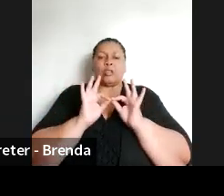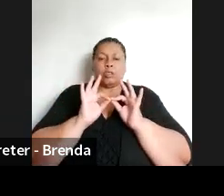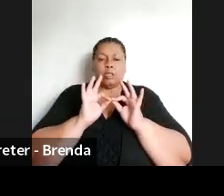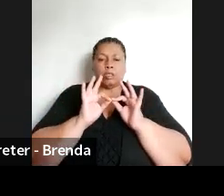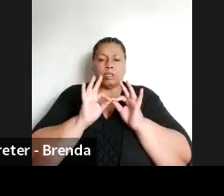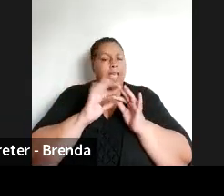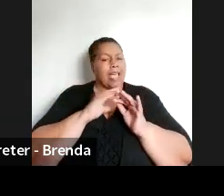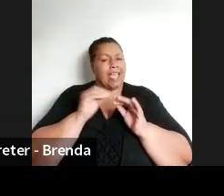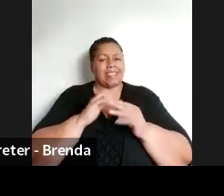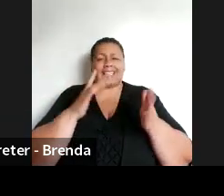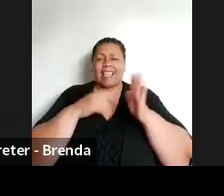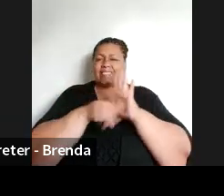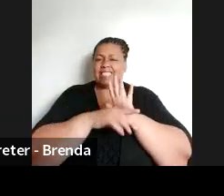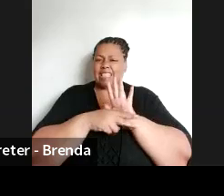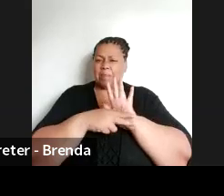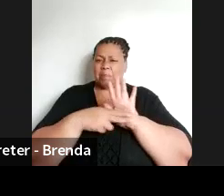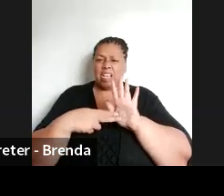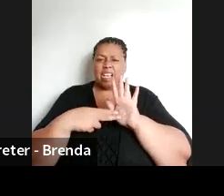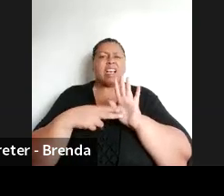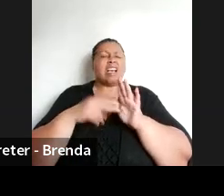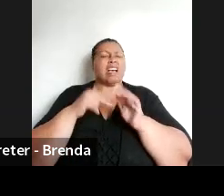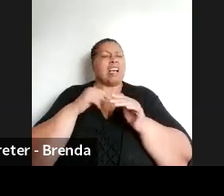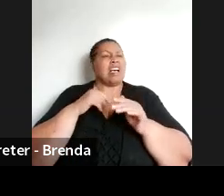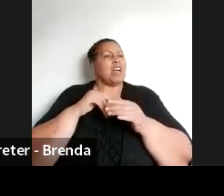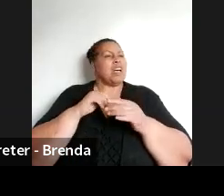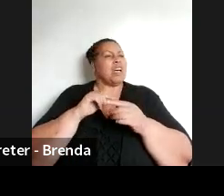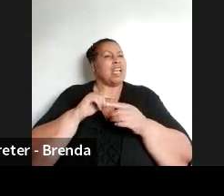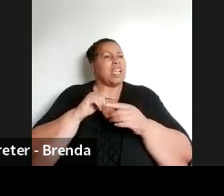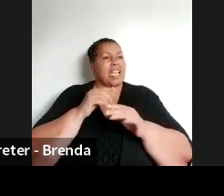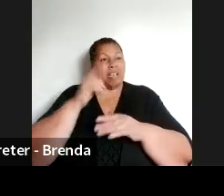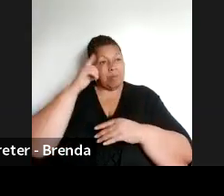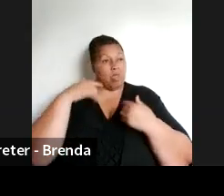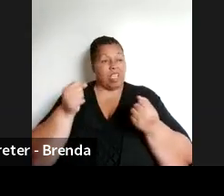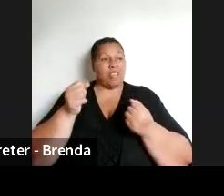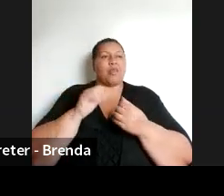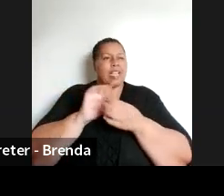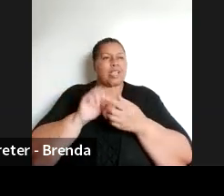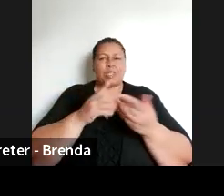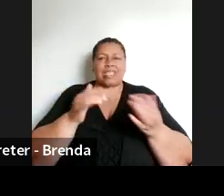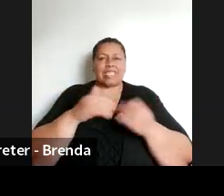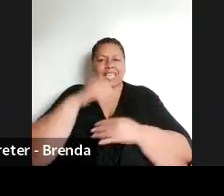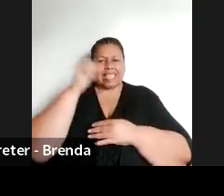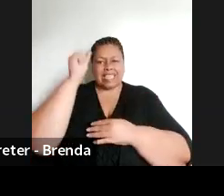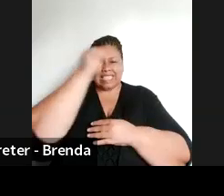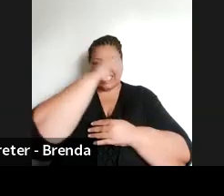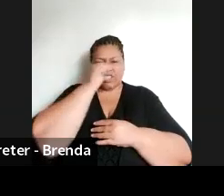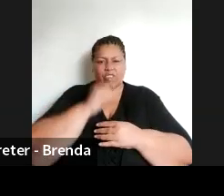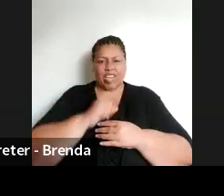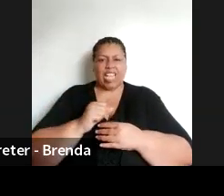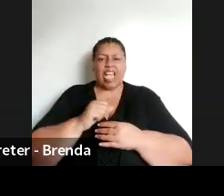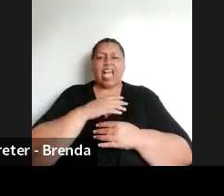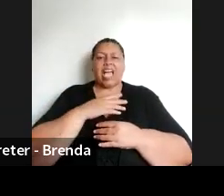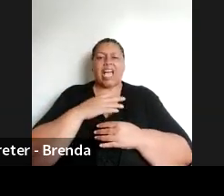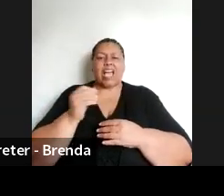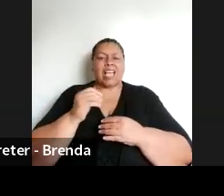the disability community when it comes to mental health, like schizophrenia and stuff like that, with the whole thing with the mass murders and